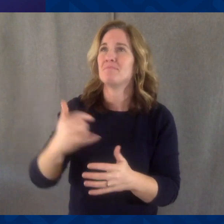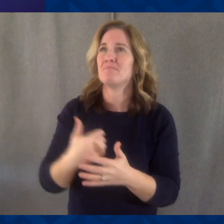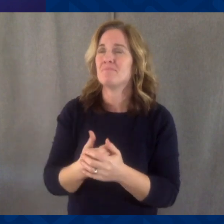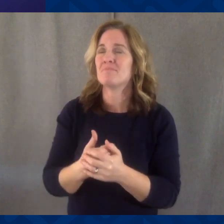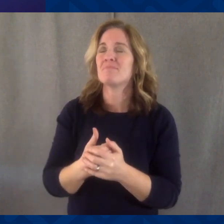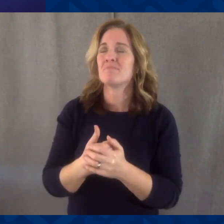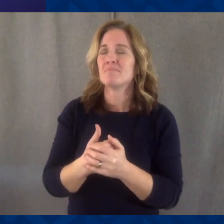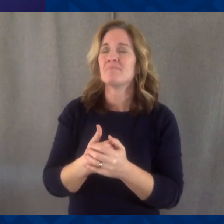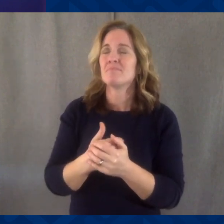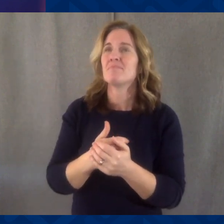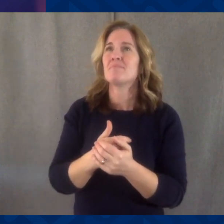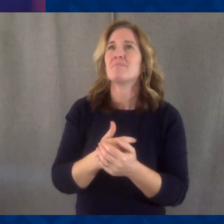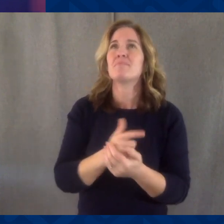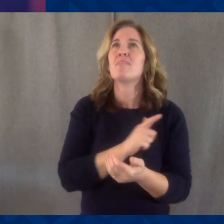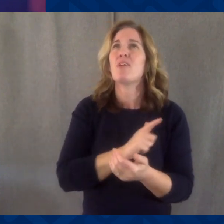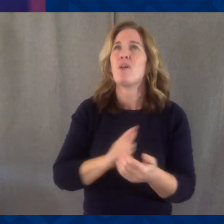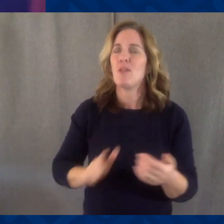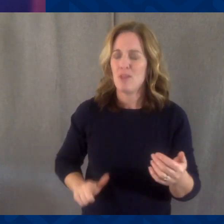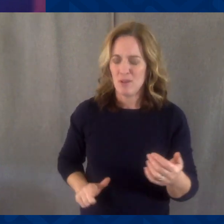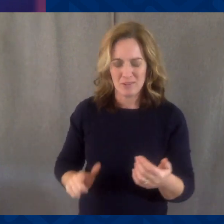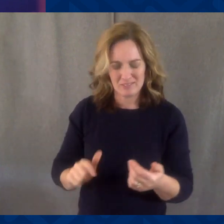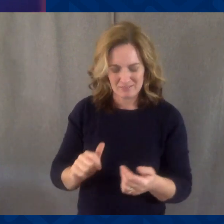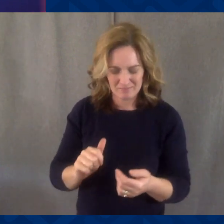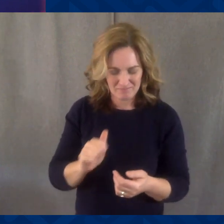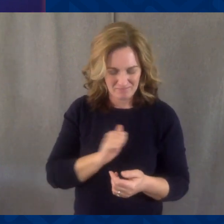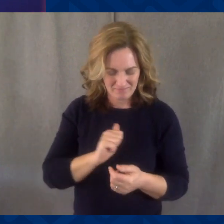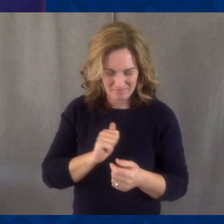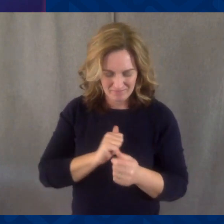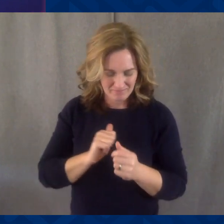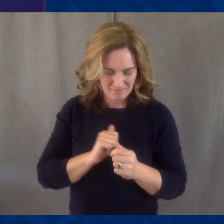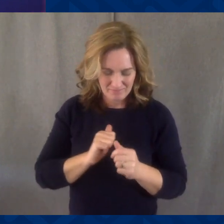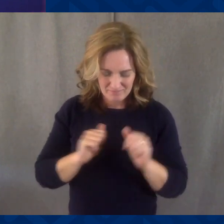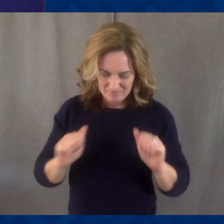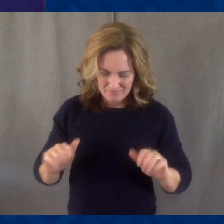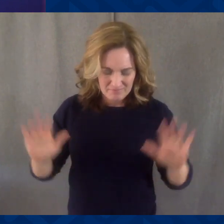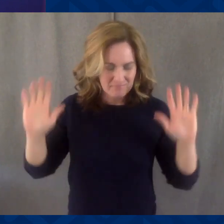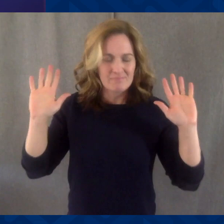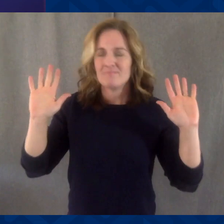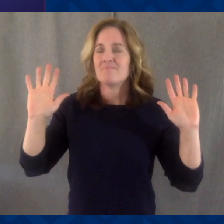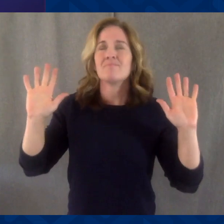And so, Lord, we just give ourselves to you. We surrender it all.